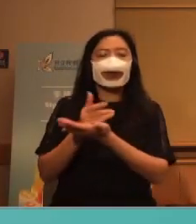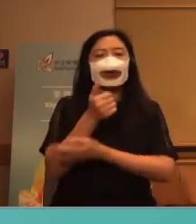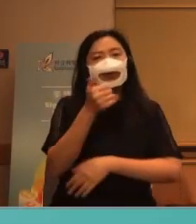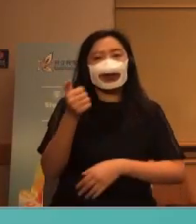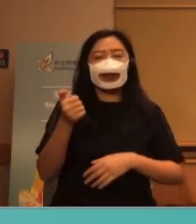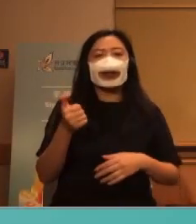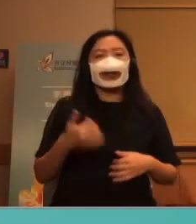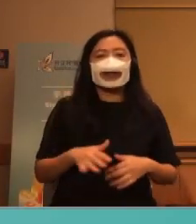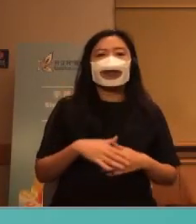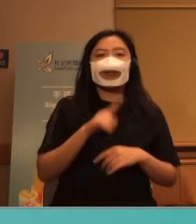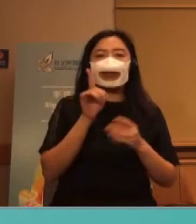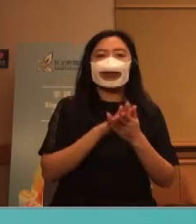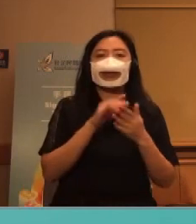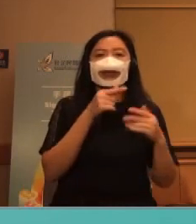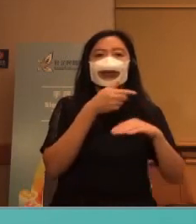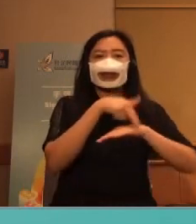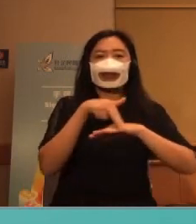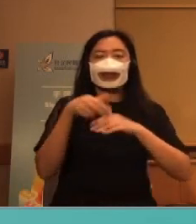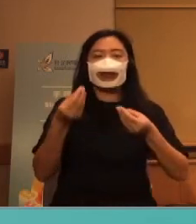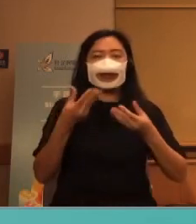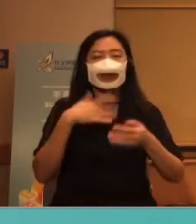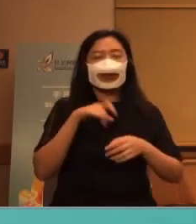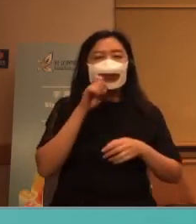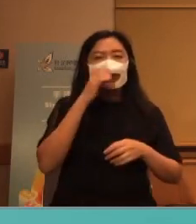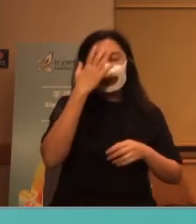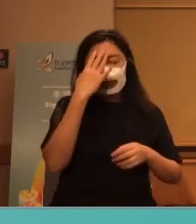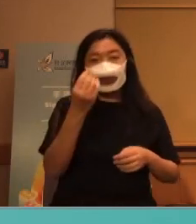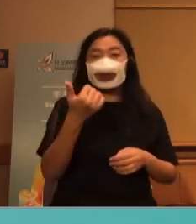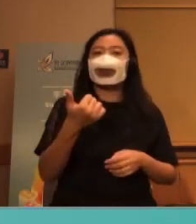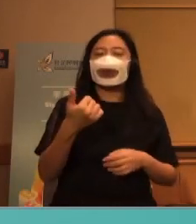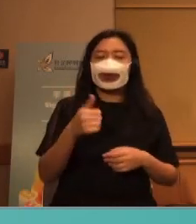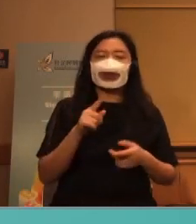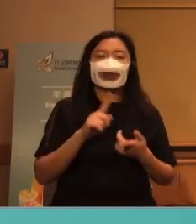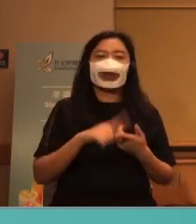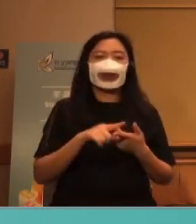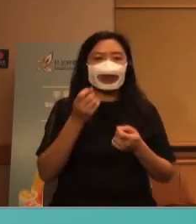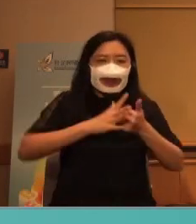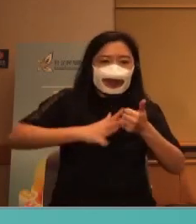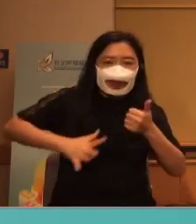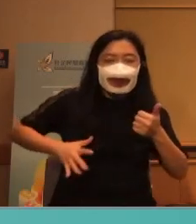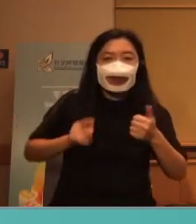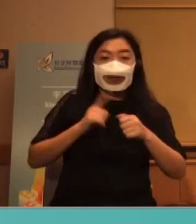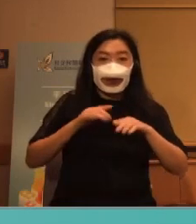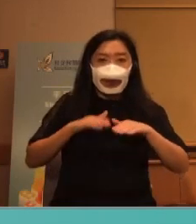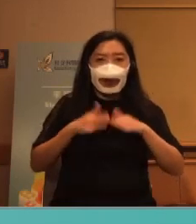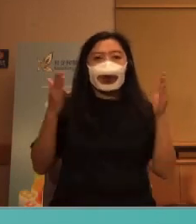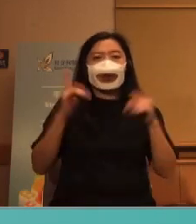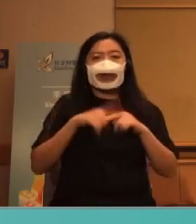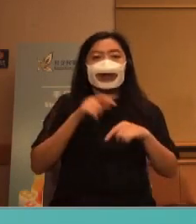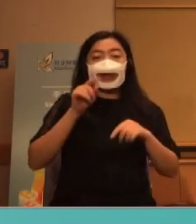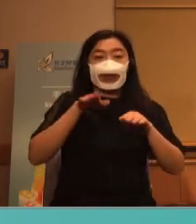projects, especially in the impact space. Some of you didn't start straight off with NFTs, but it was your original